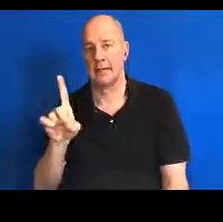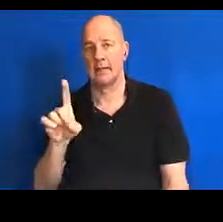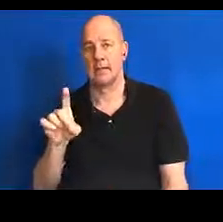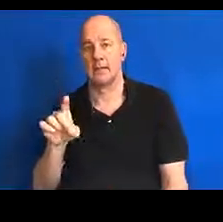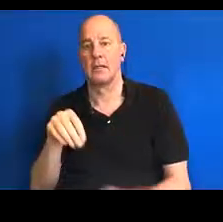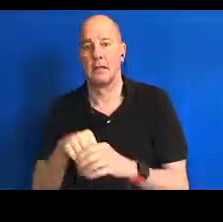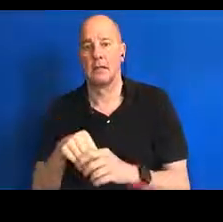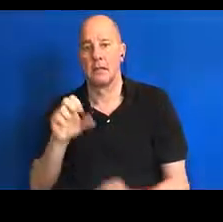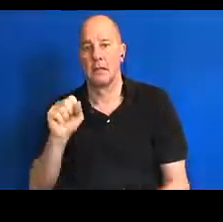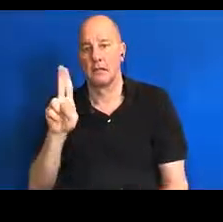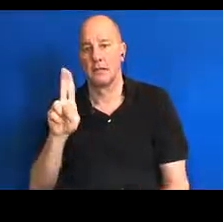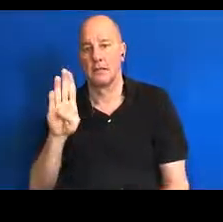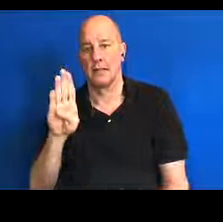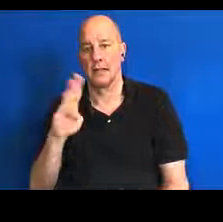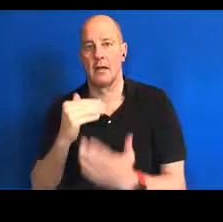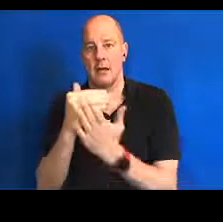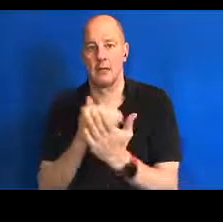subchapter.